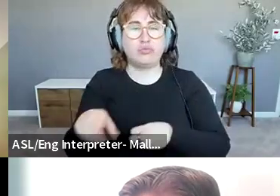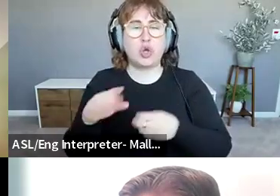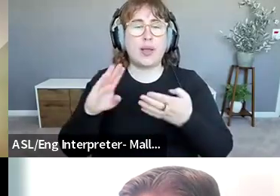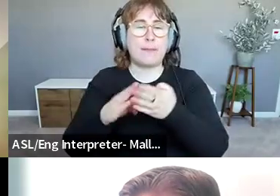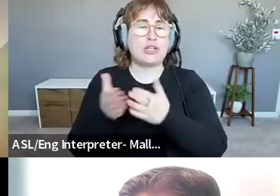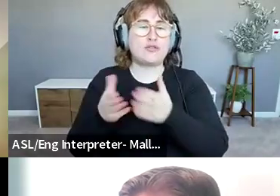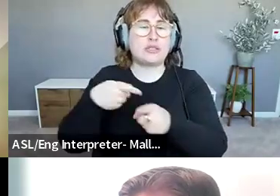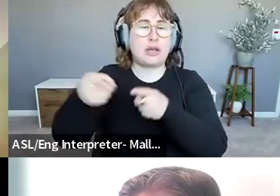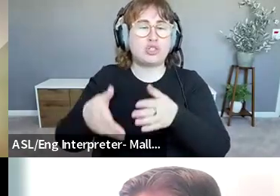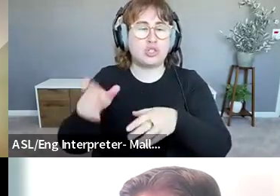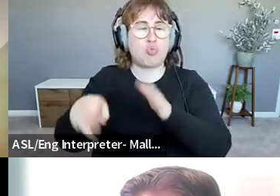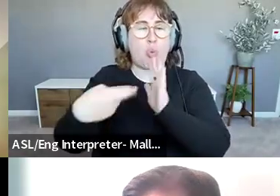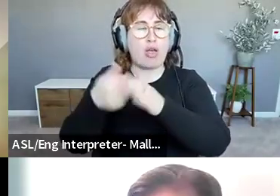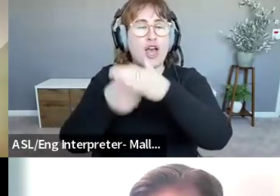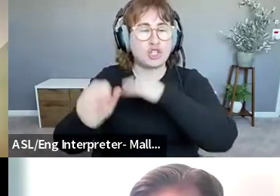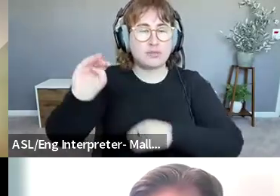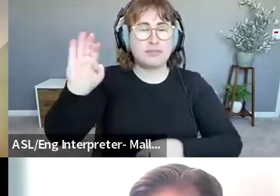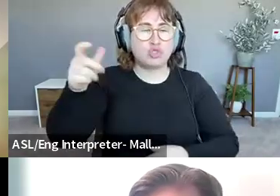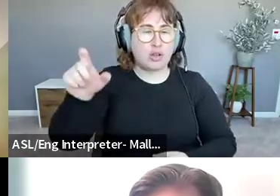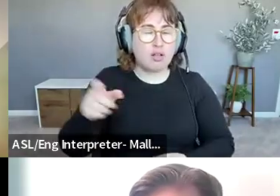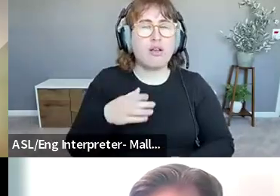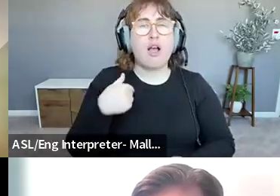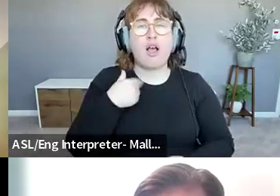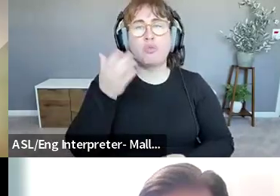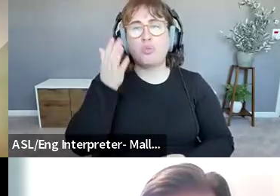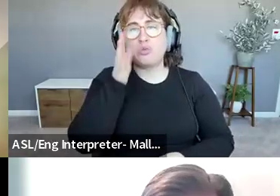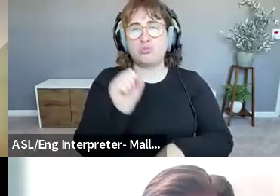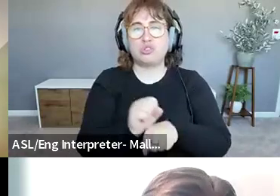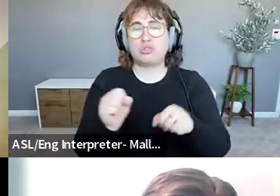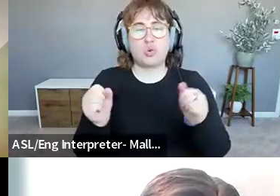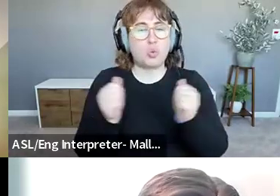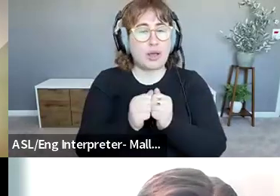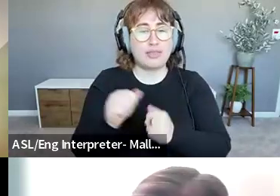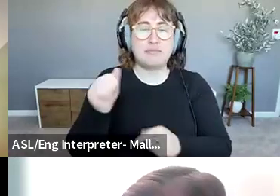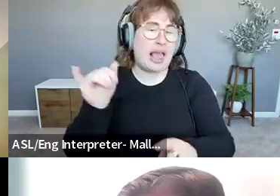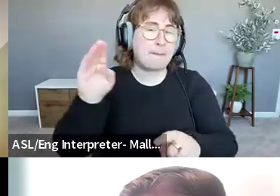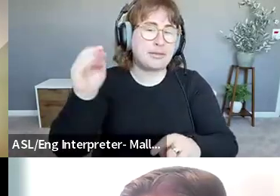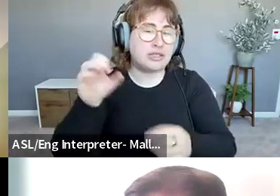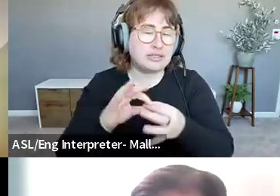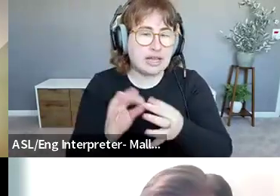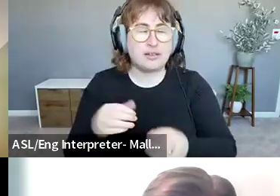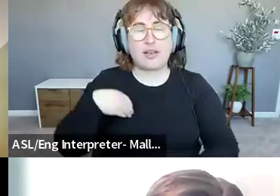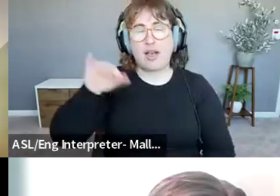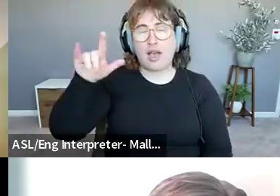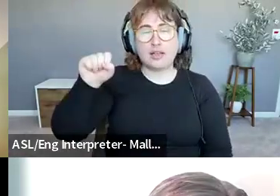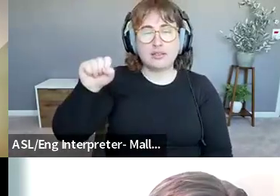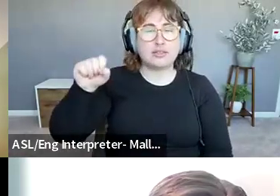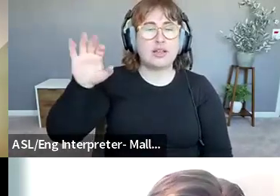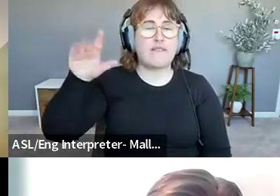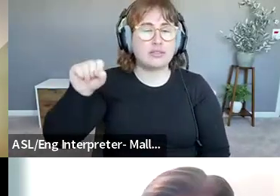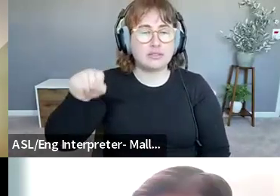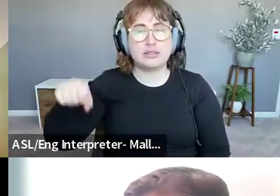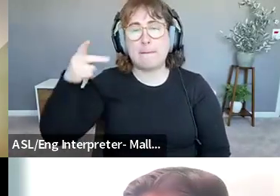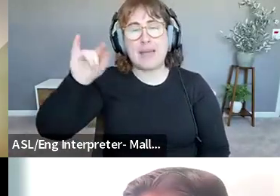specialist role under Michelle, and I'll be working with, like Michelle said, ILS, CFS, and payee services.